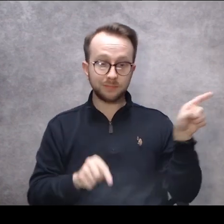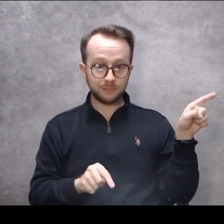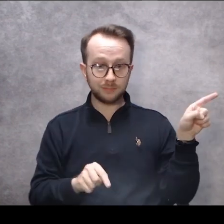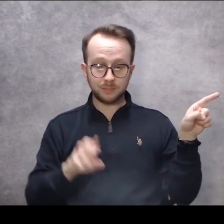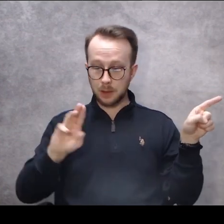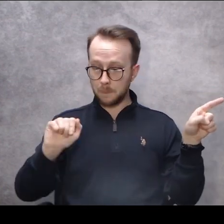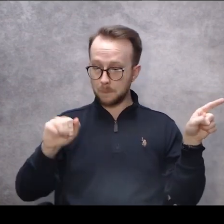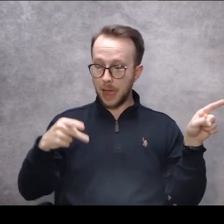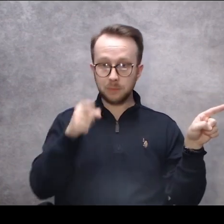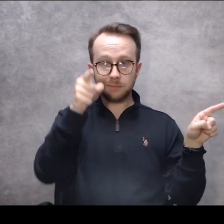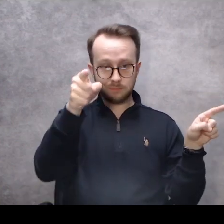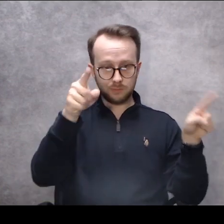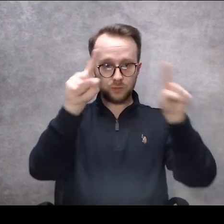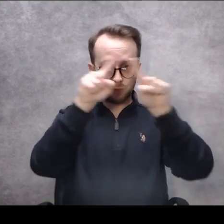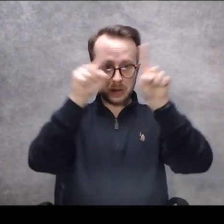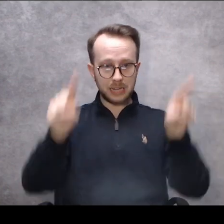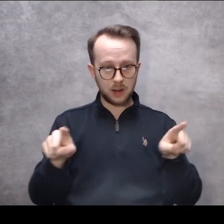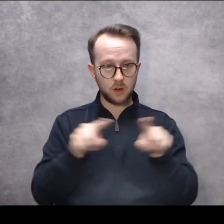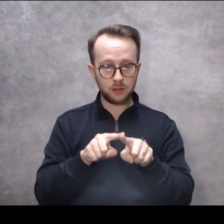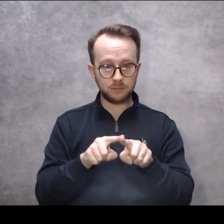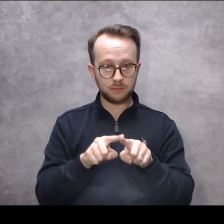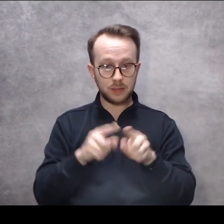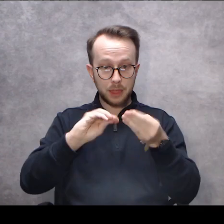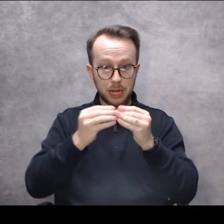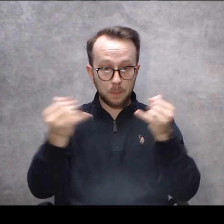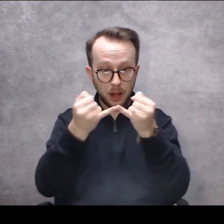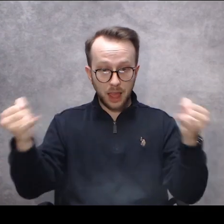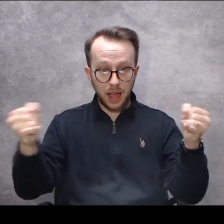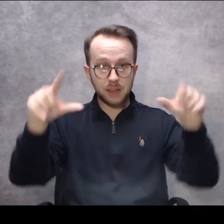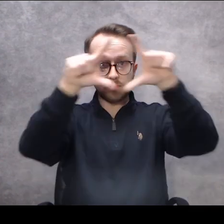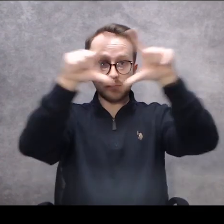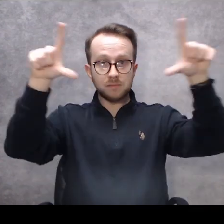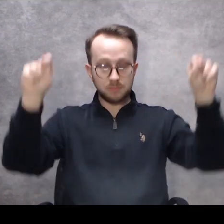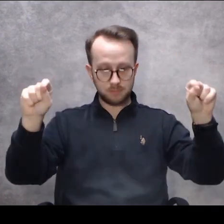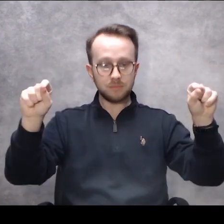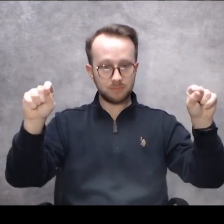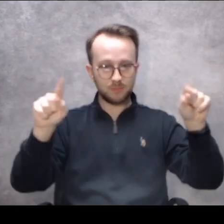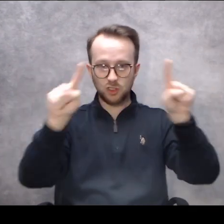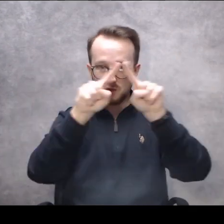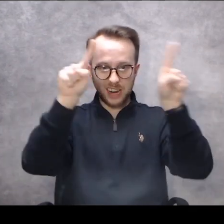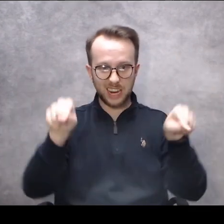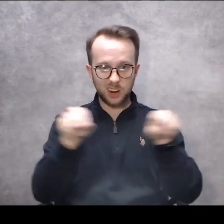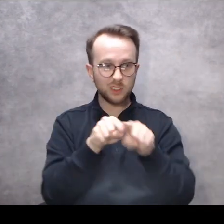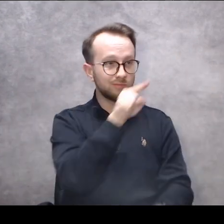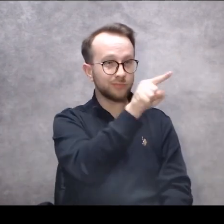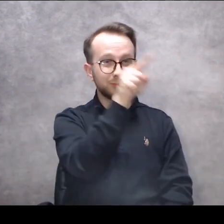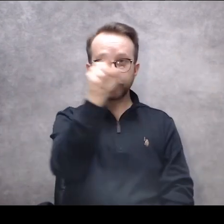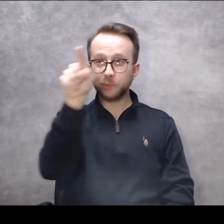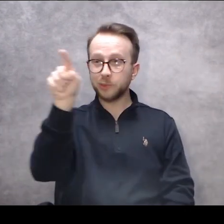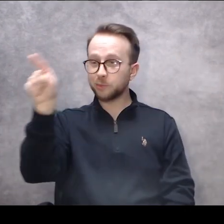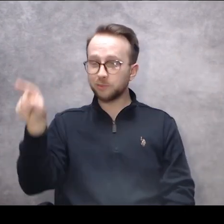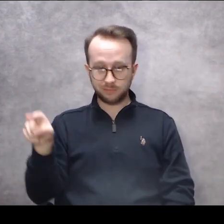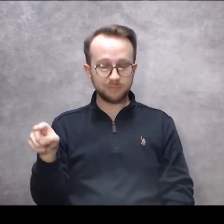is a rectangle. Our number line. We have rectangles all around us, okay? You